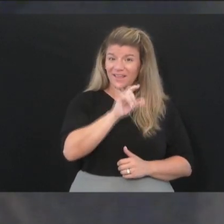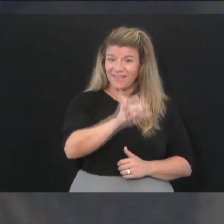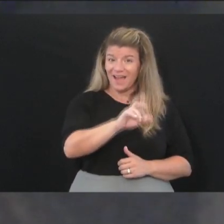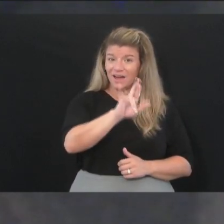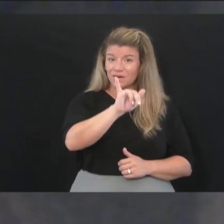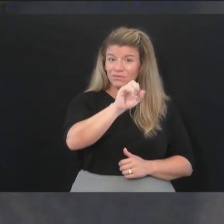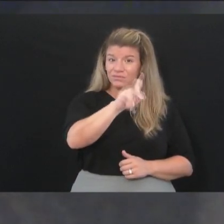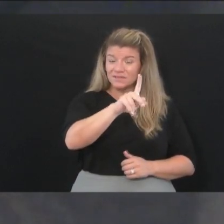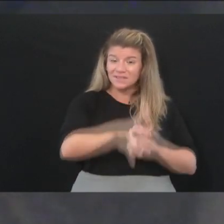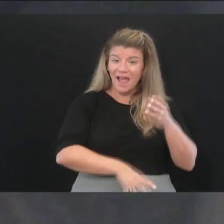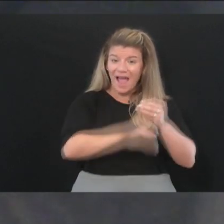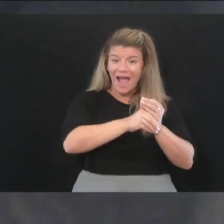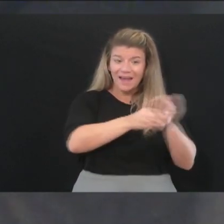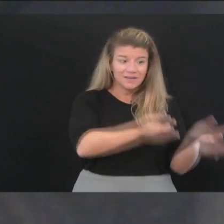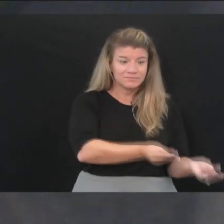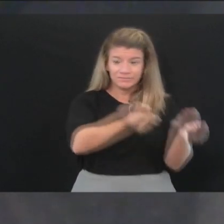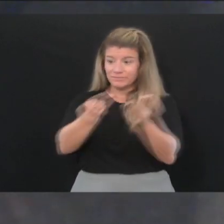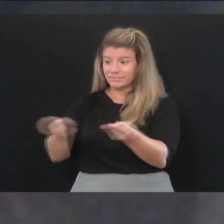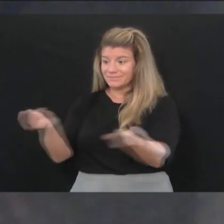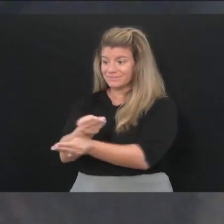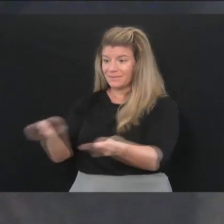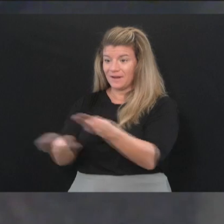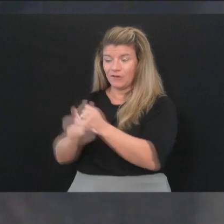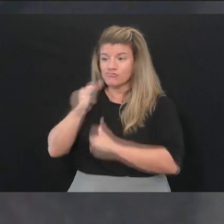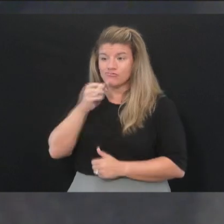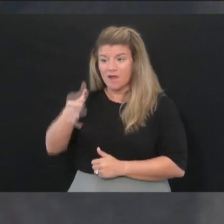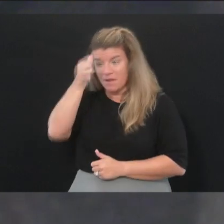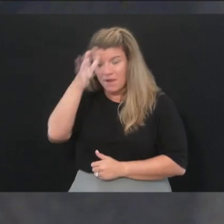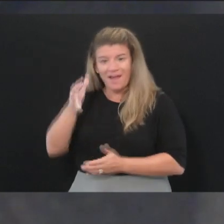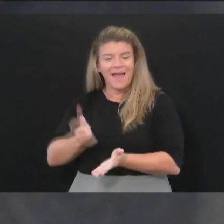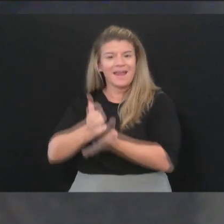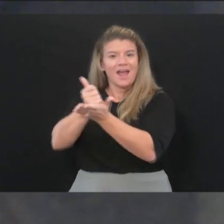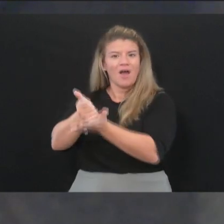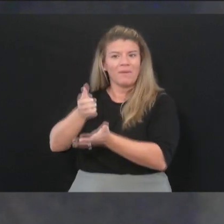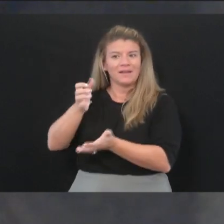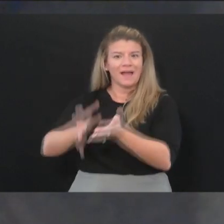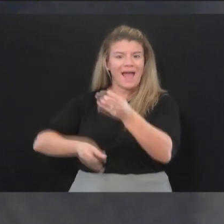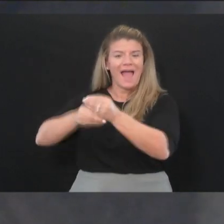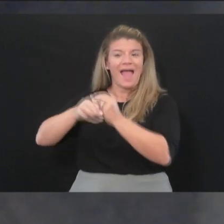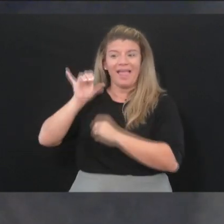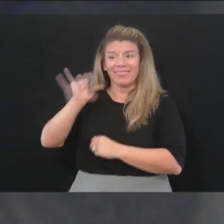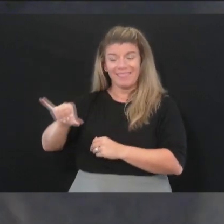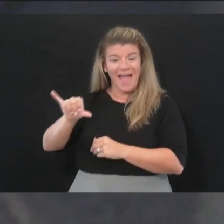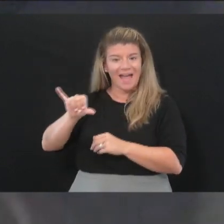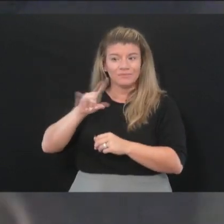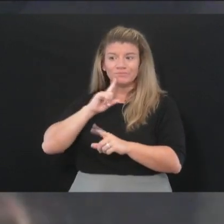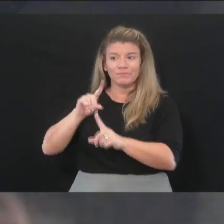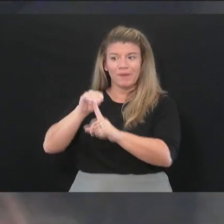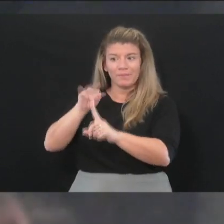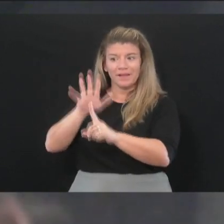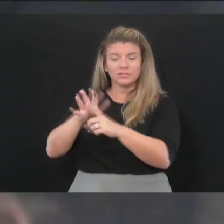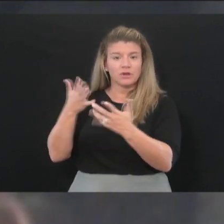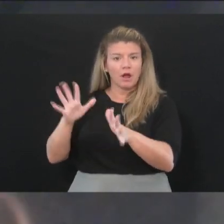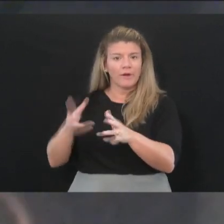virus back to their grandparents and putting that at-risk population in jeopardy?